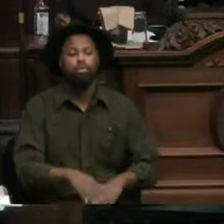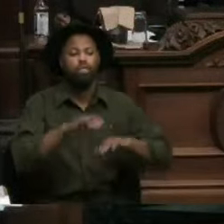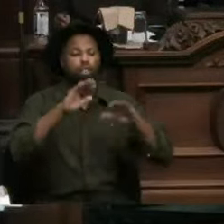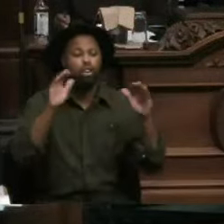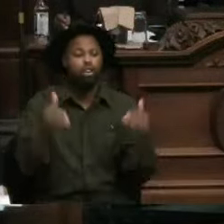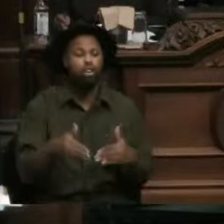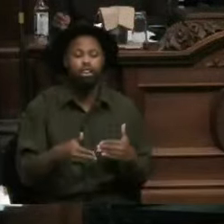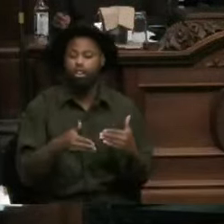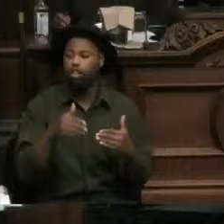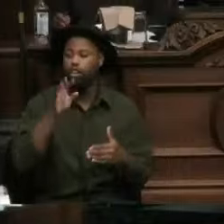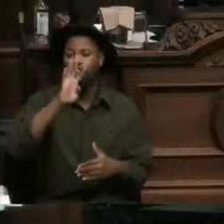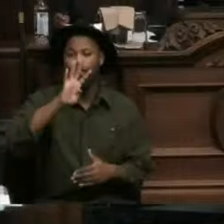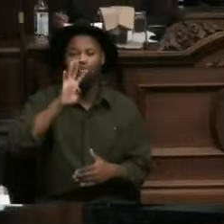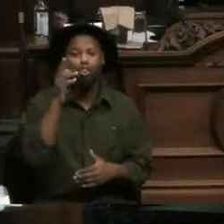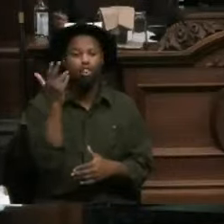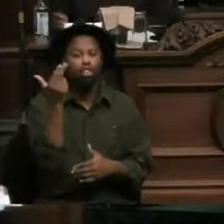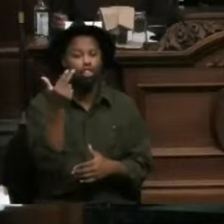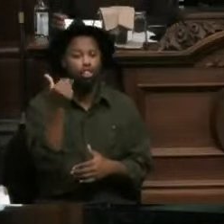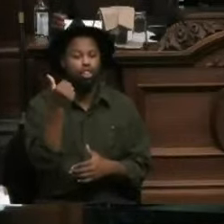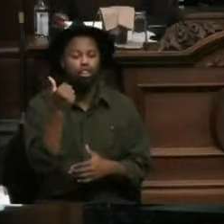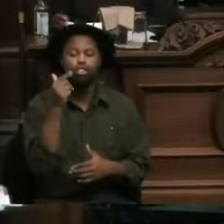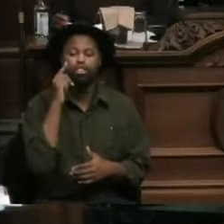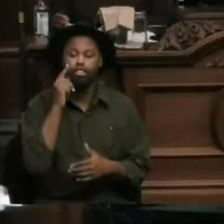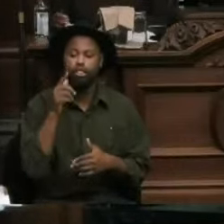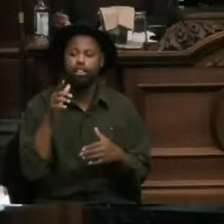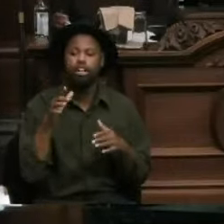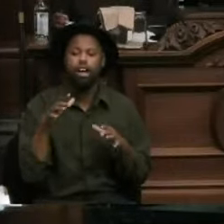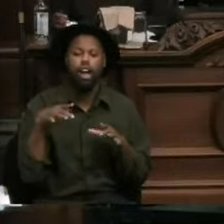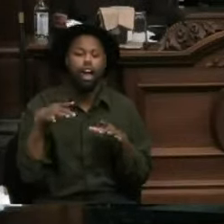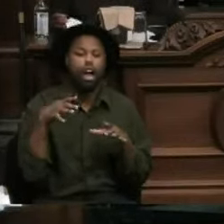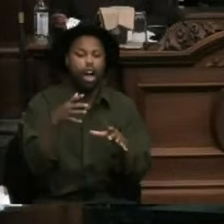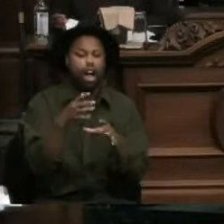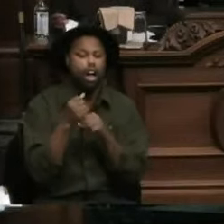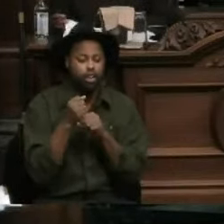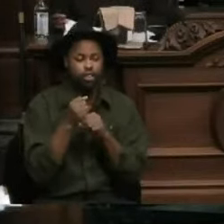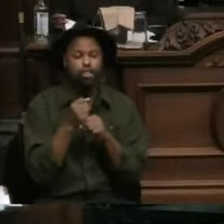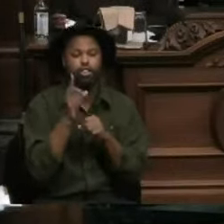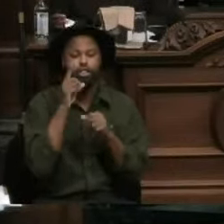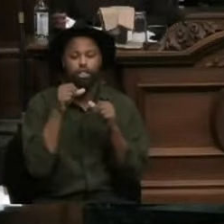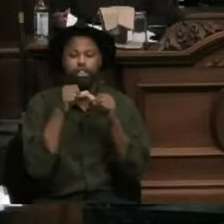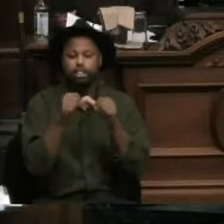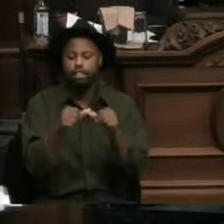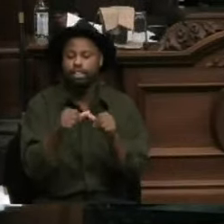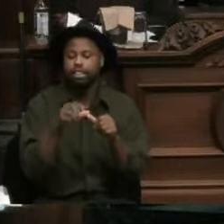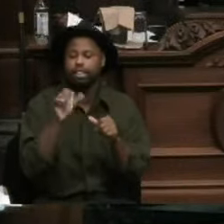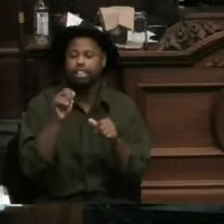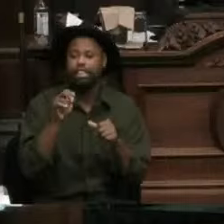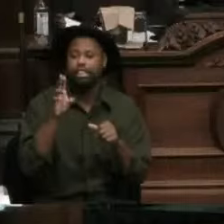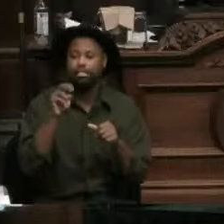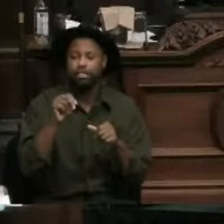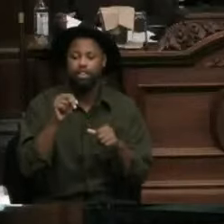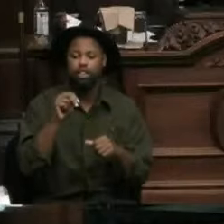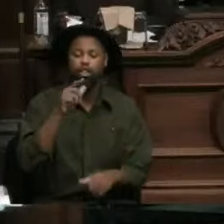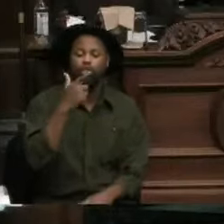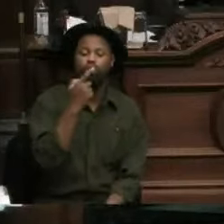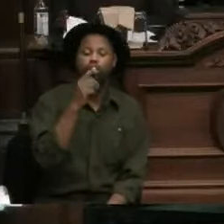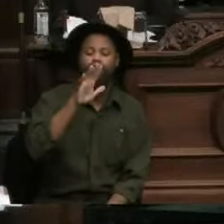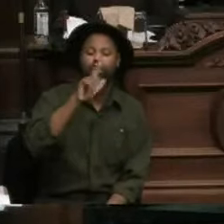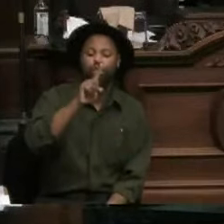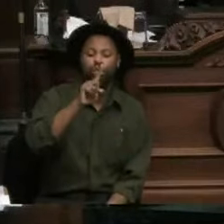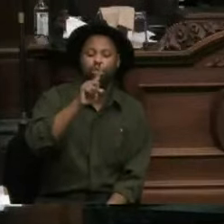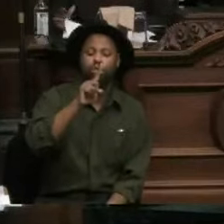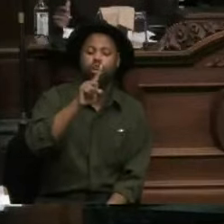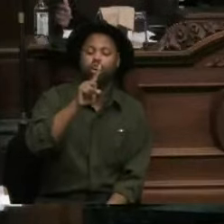Introductory number 413, authorizing the acquisition by negotiation of permanent easements over 21 and 51 Holster Streets for